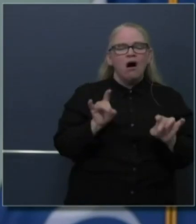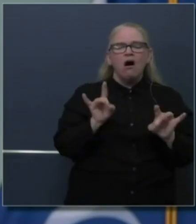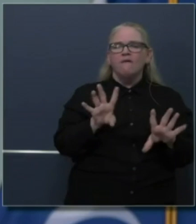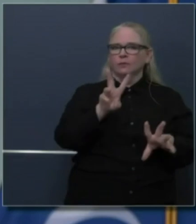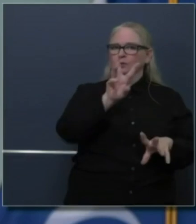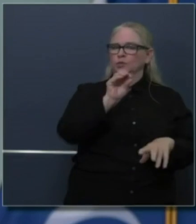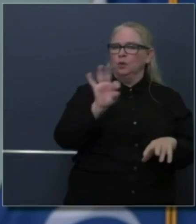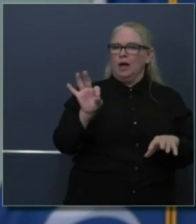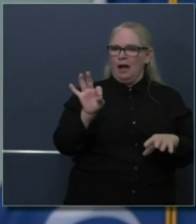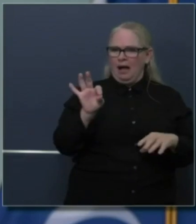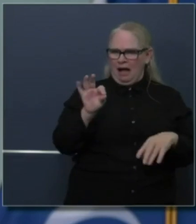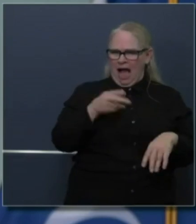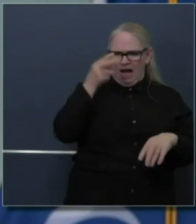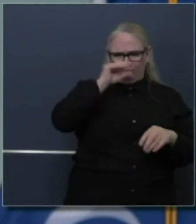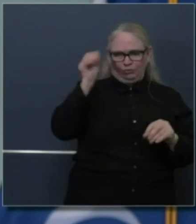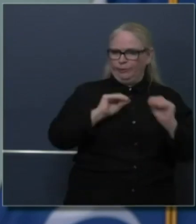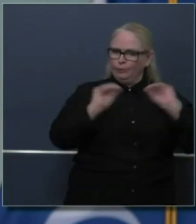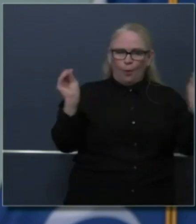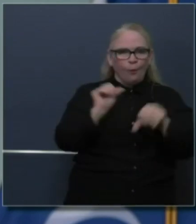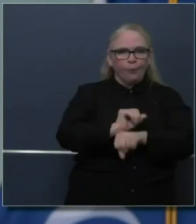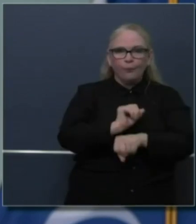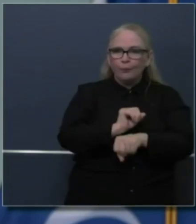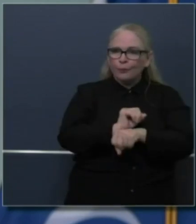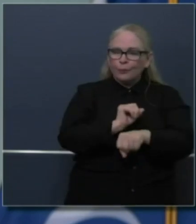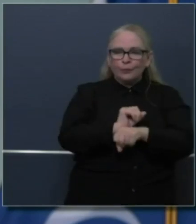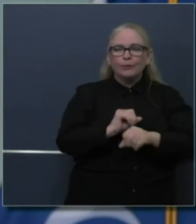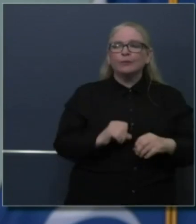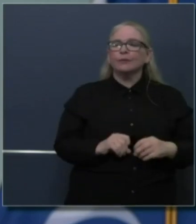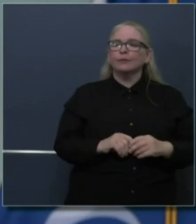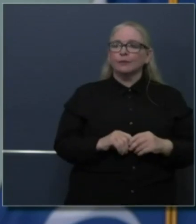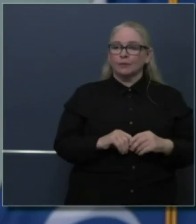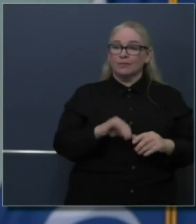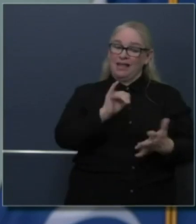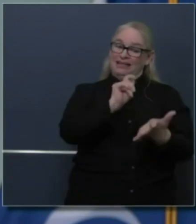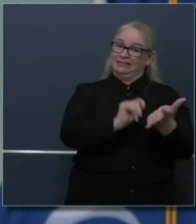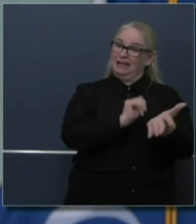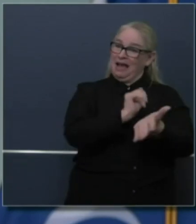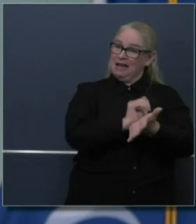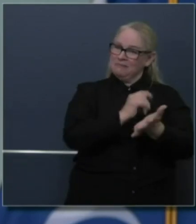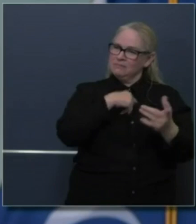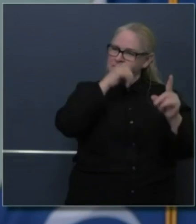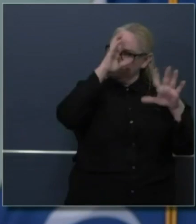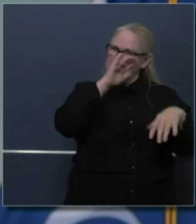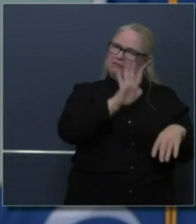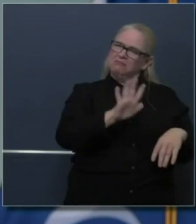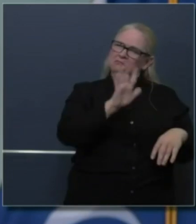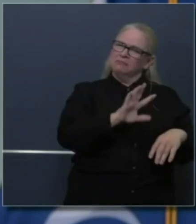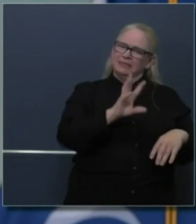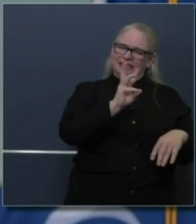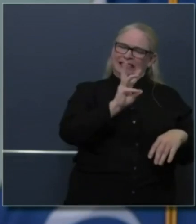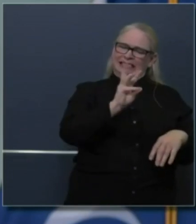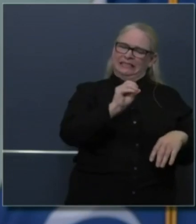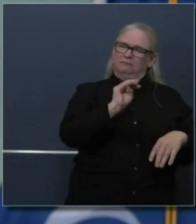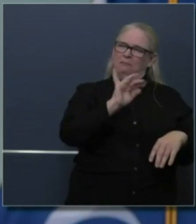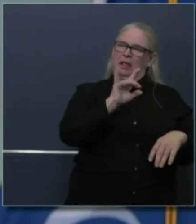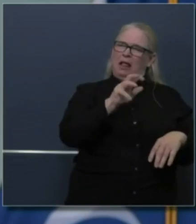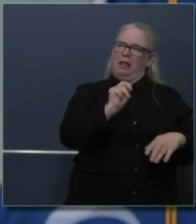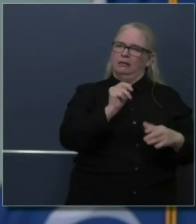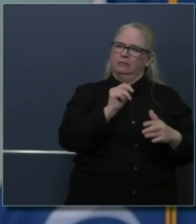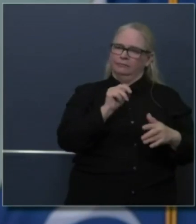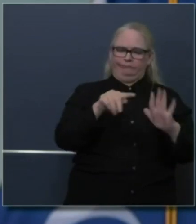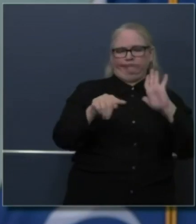were trying to balance roughly a $60 billion budget shortfall. It may have been larger in percentage